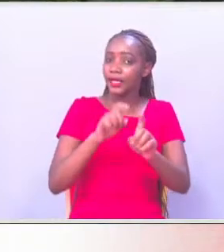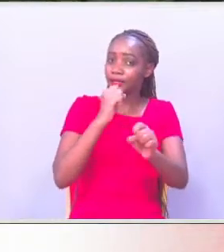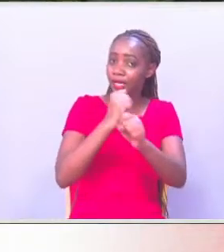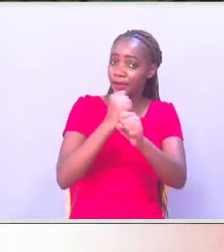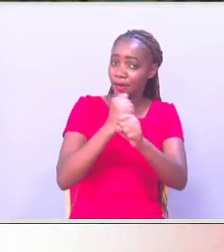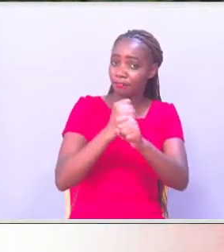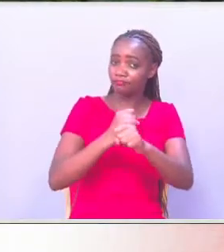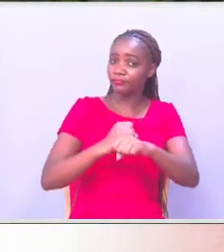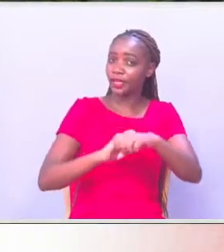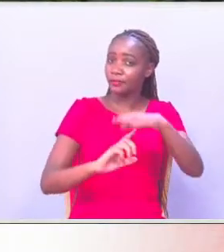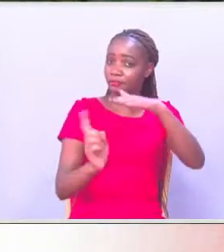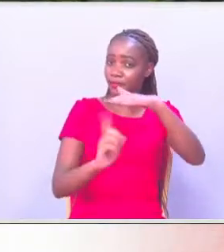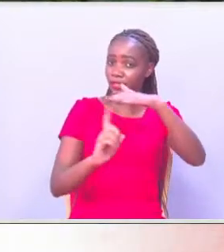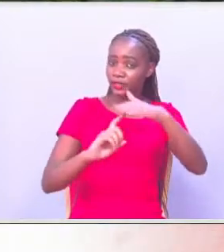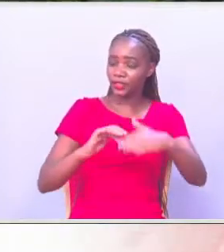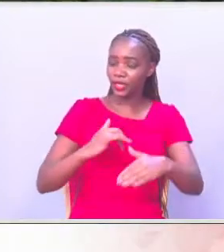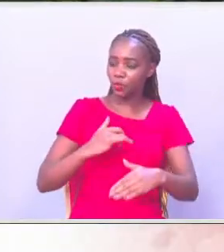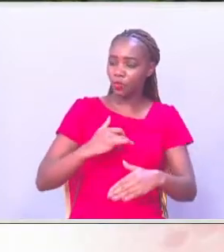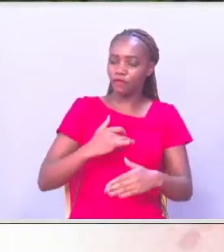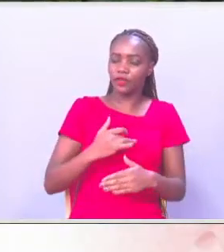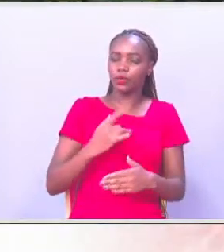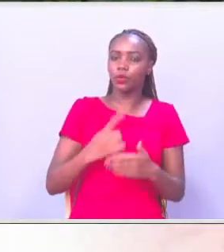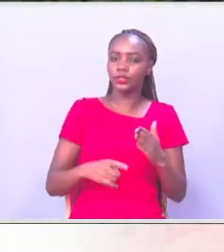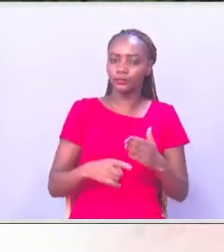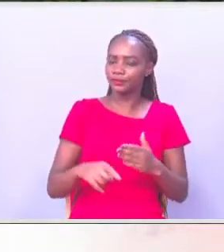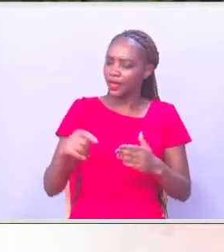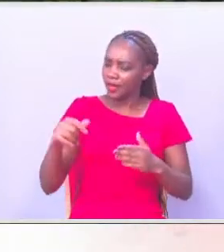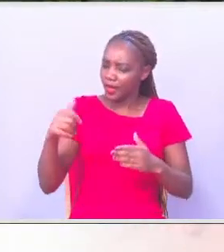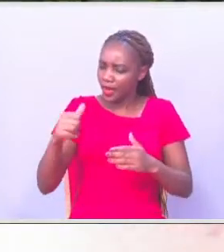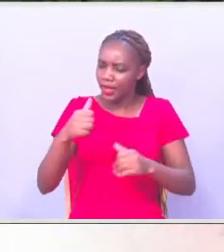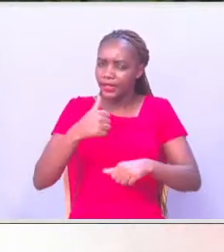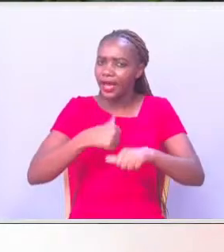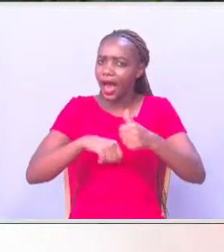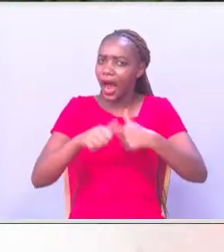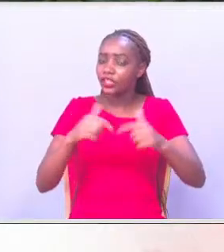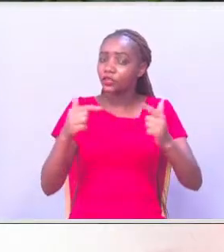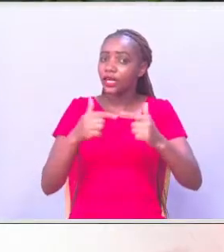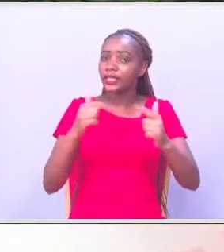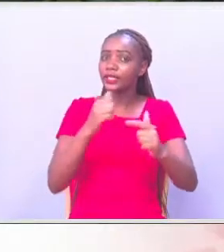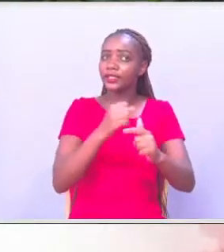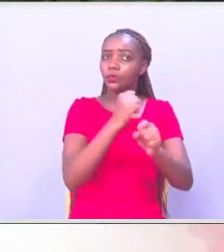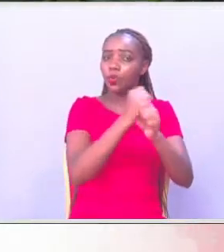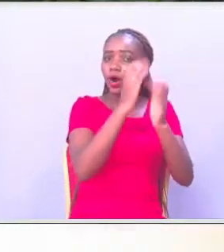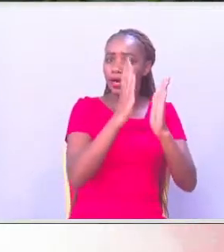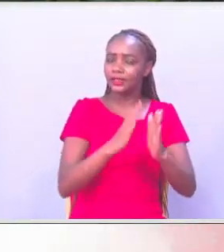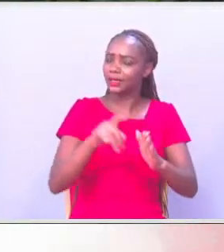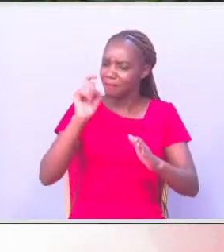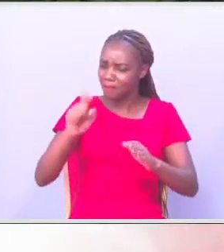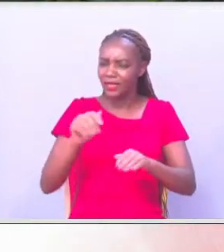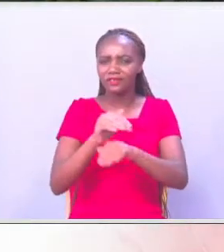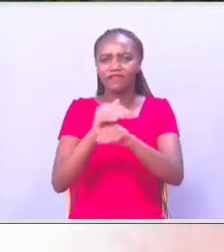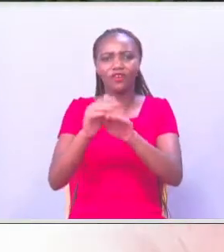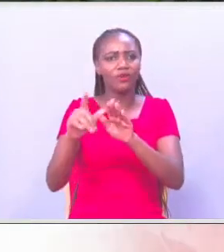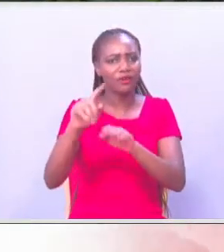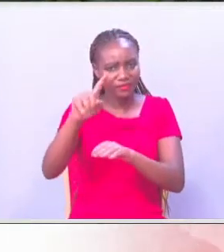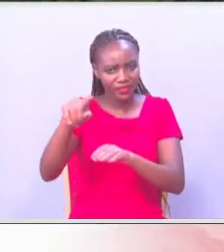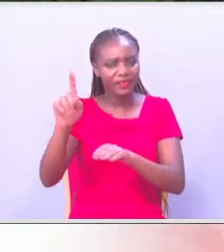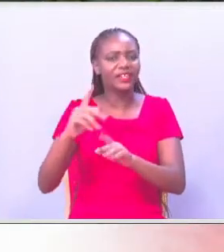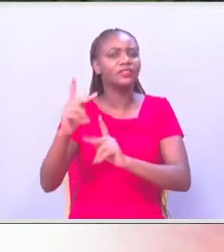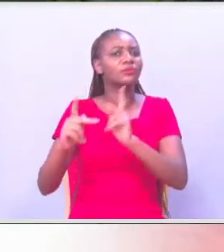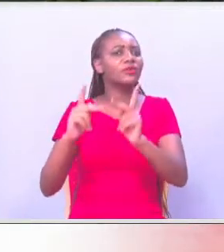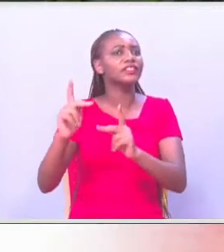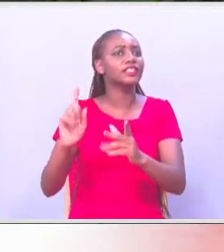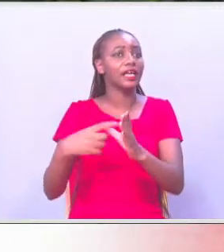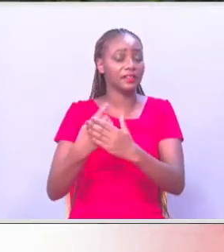we see any move or action taken against the employee must follow due process. So I want